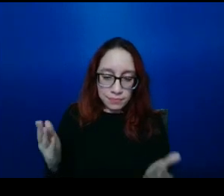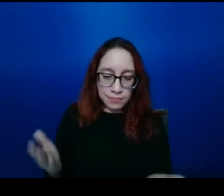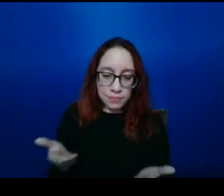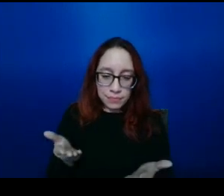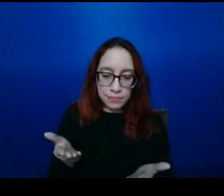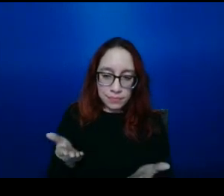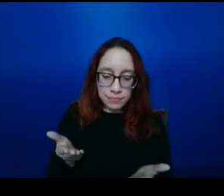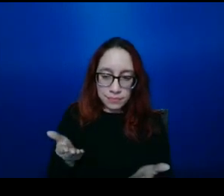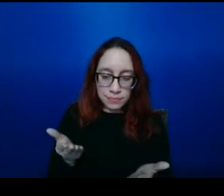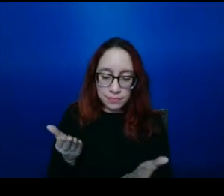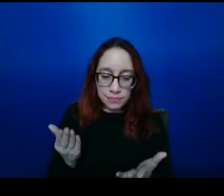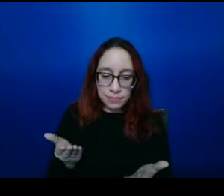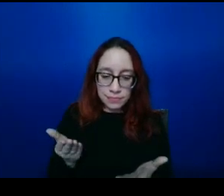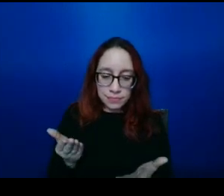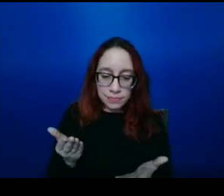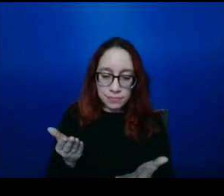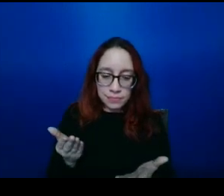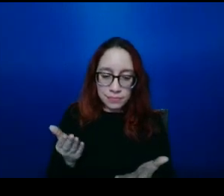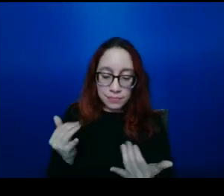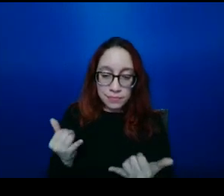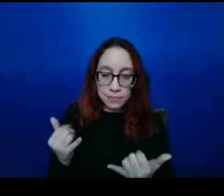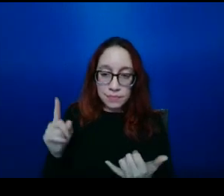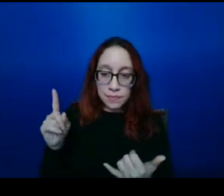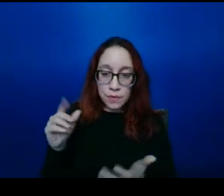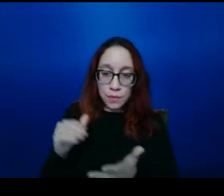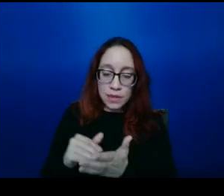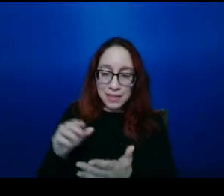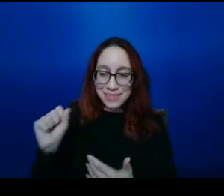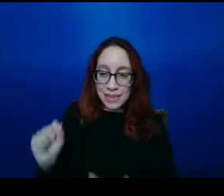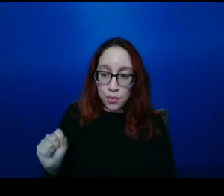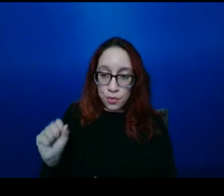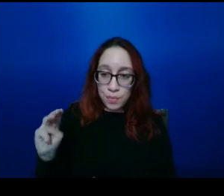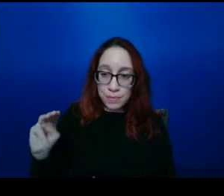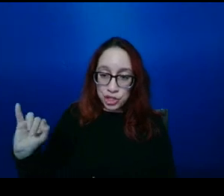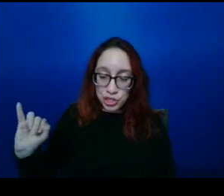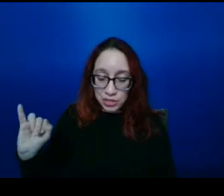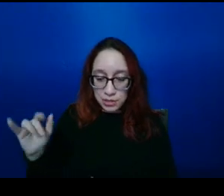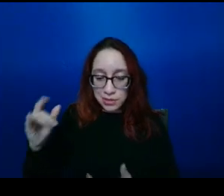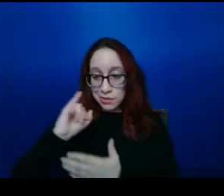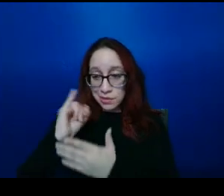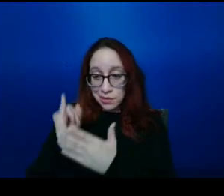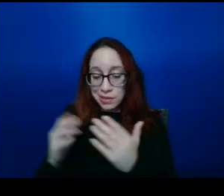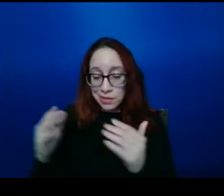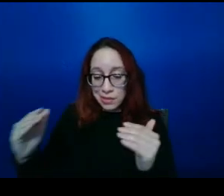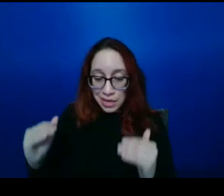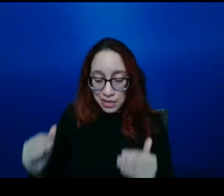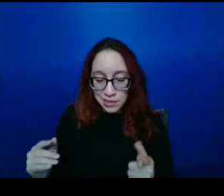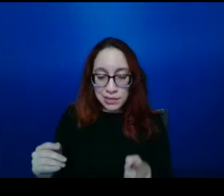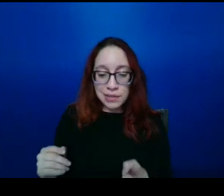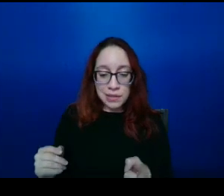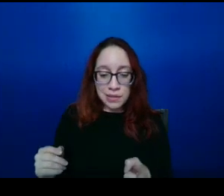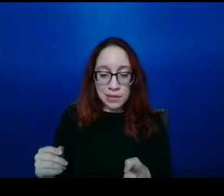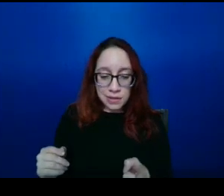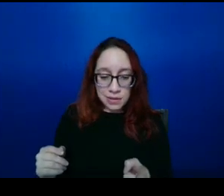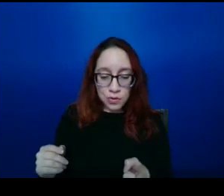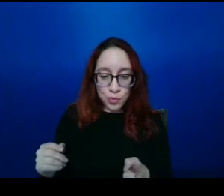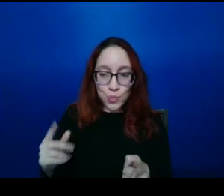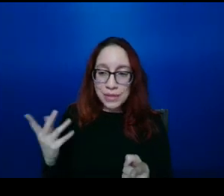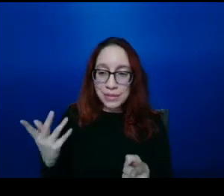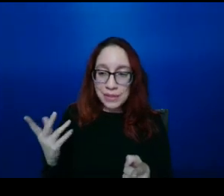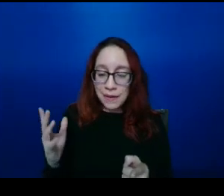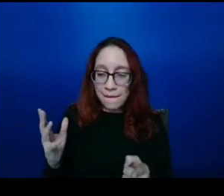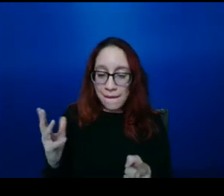have, this is now 1000 South Michigan. This is a rendering, as is the next slide. And what you can see